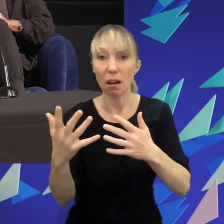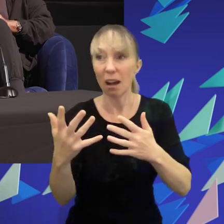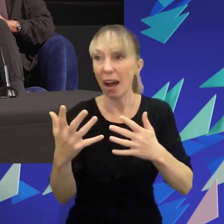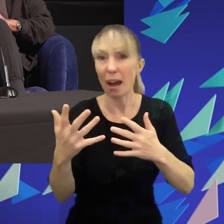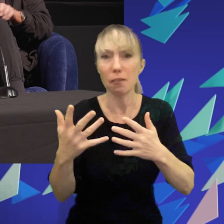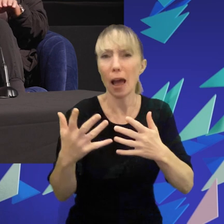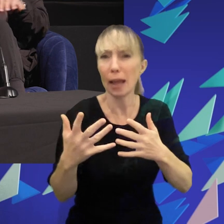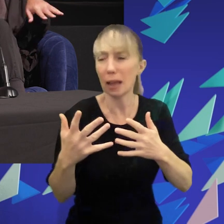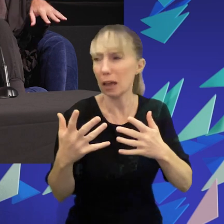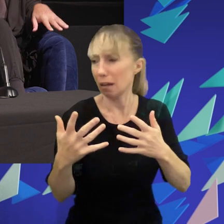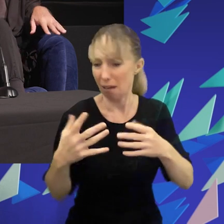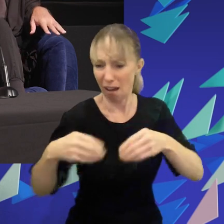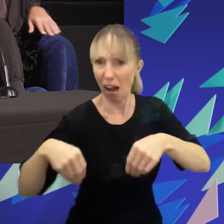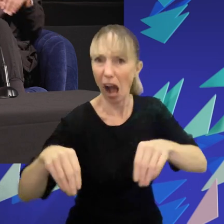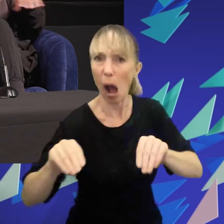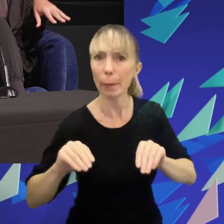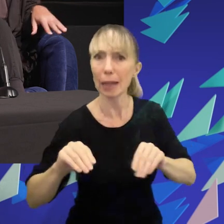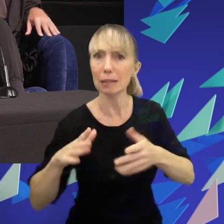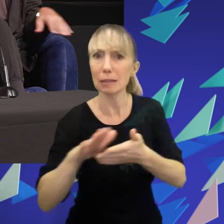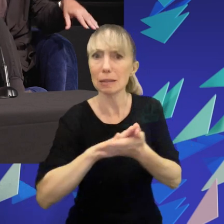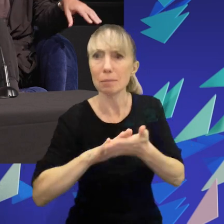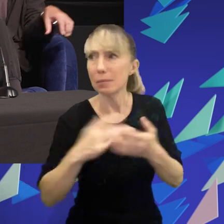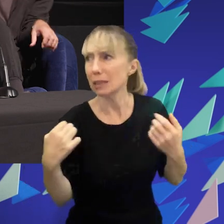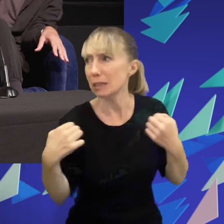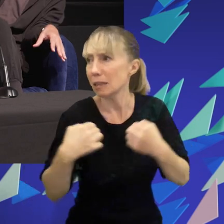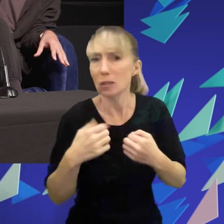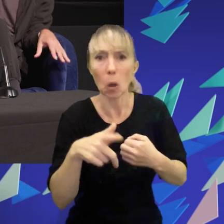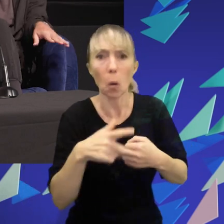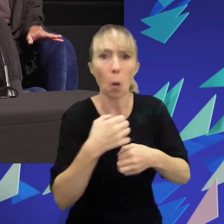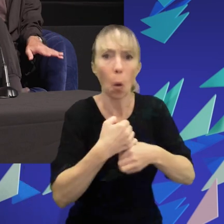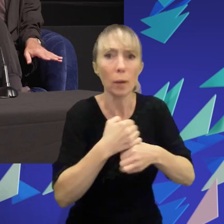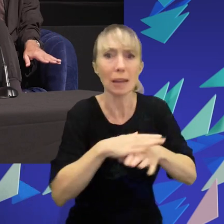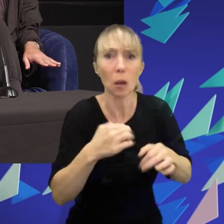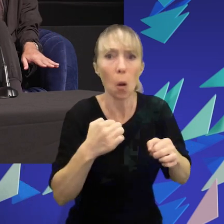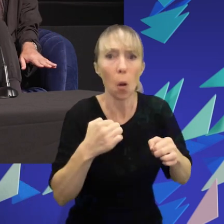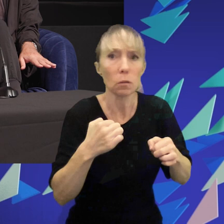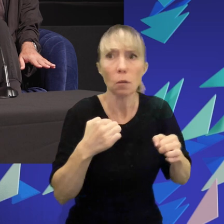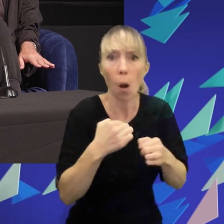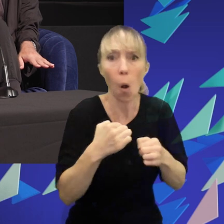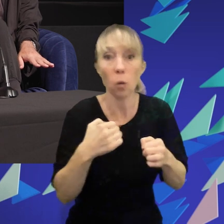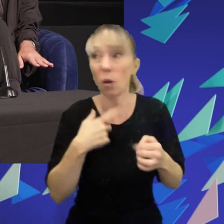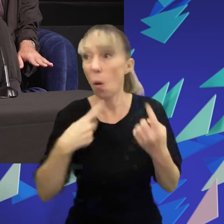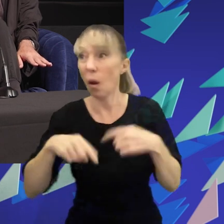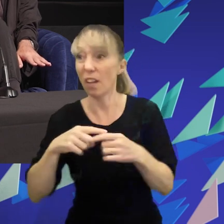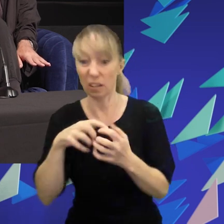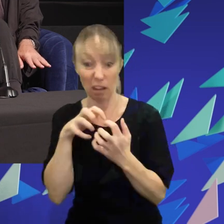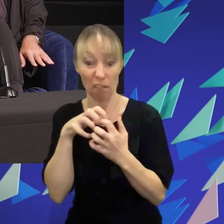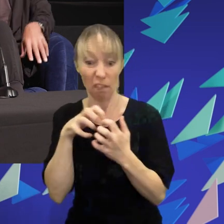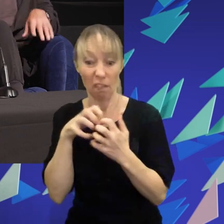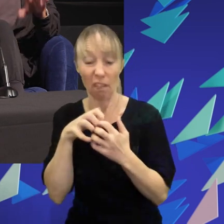and carpets for these guys don't get cold. And all of us were like, and the horses were like looking for us like,